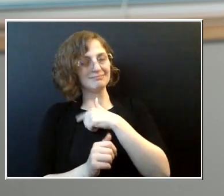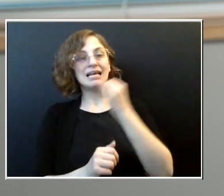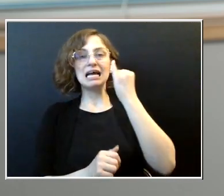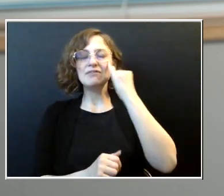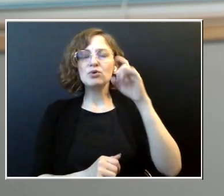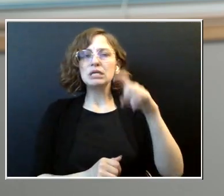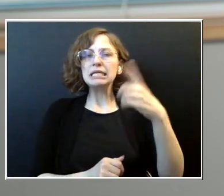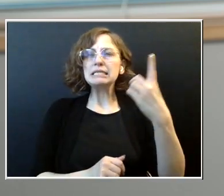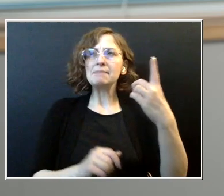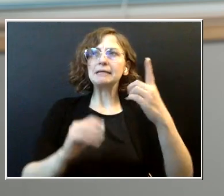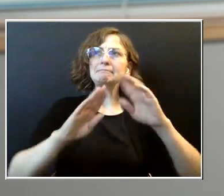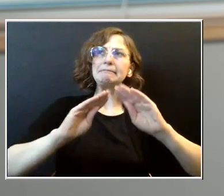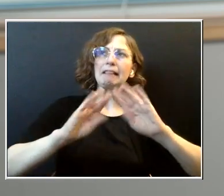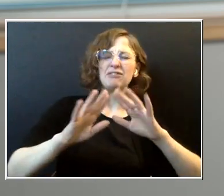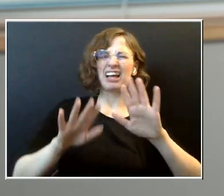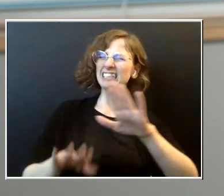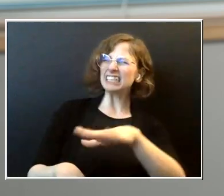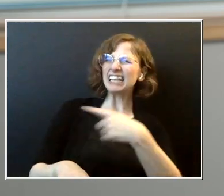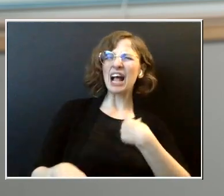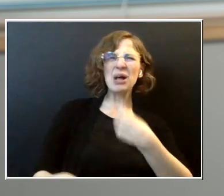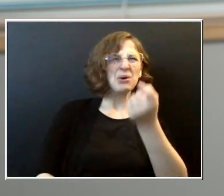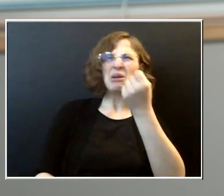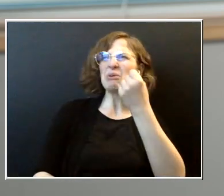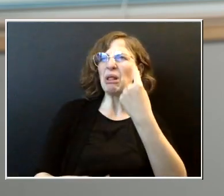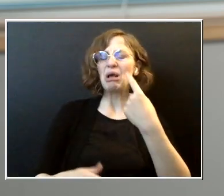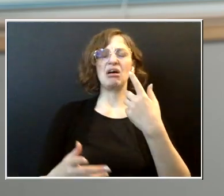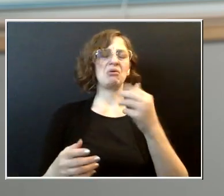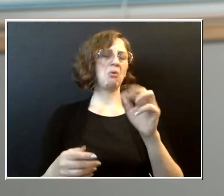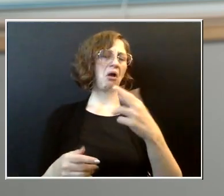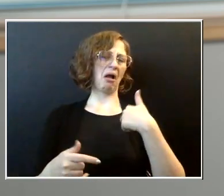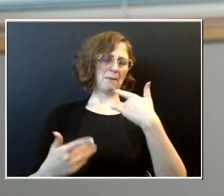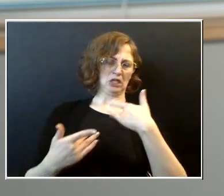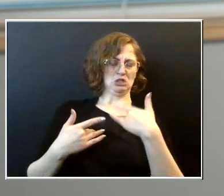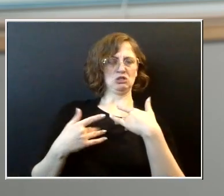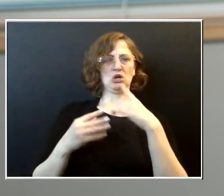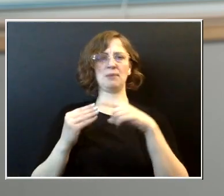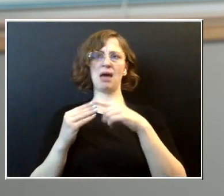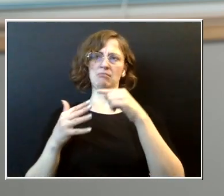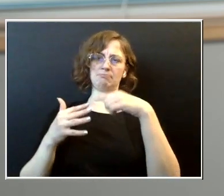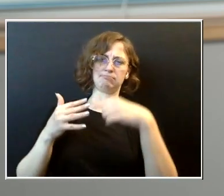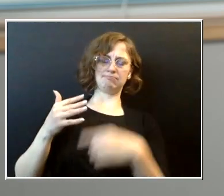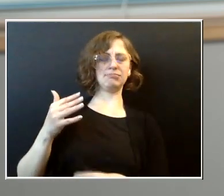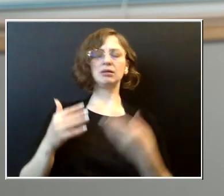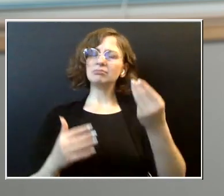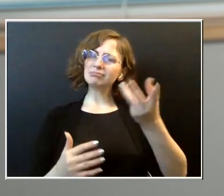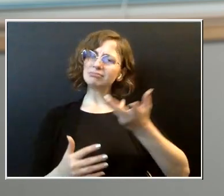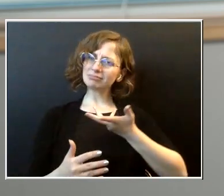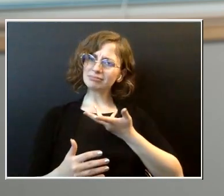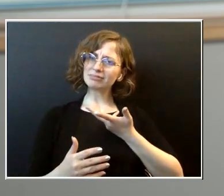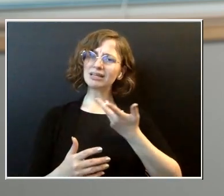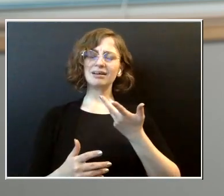concerns, please tell us so that we can address them and work as a team. It really is a partnership.